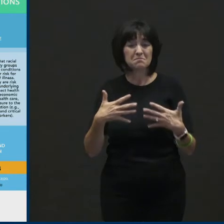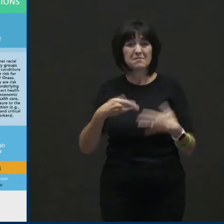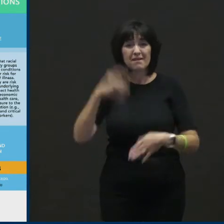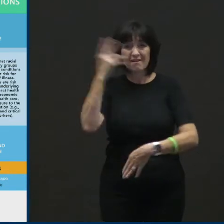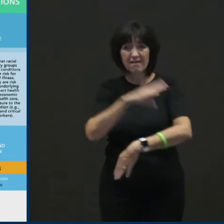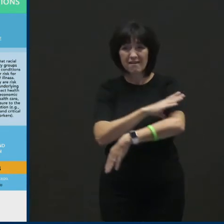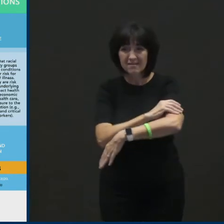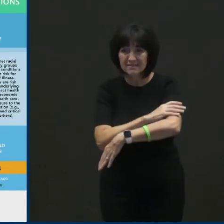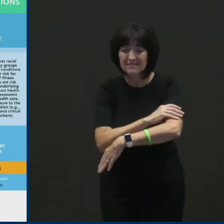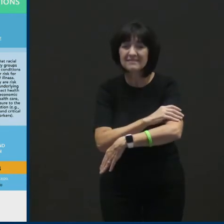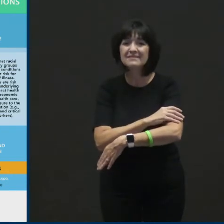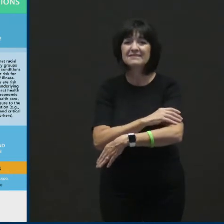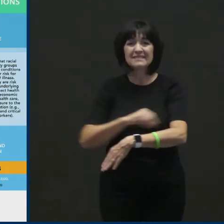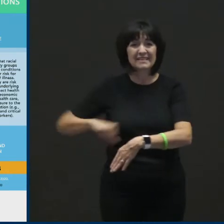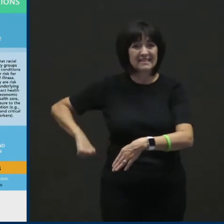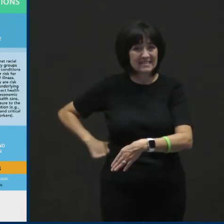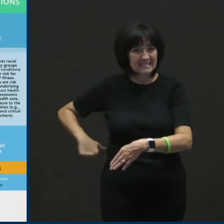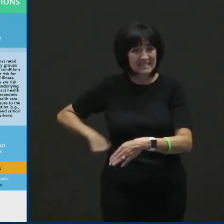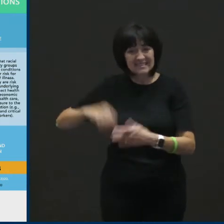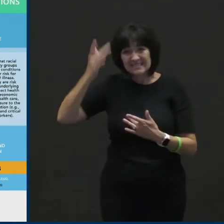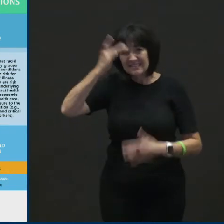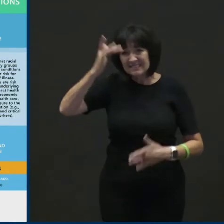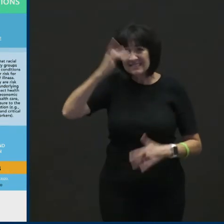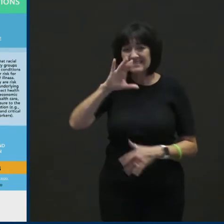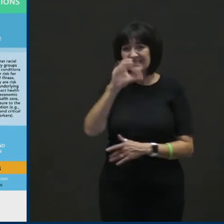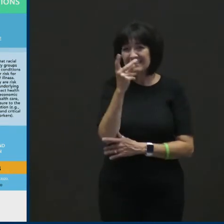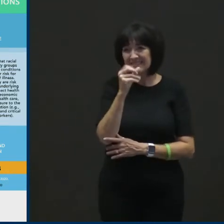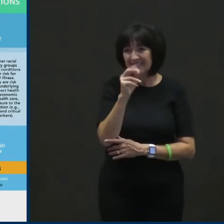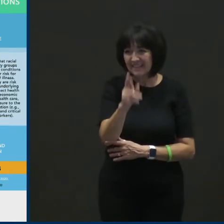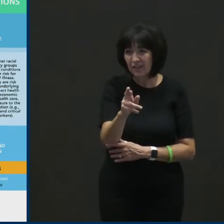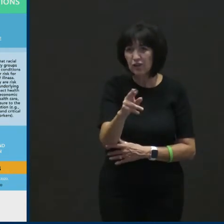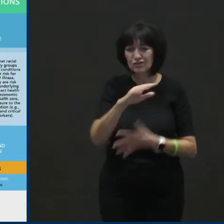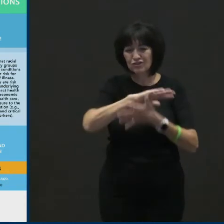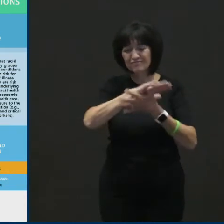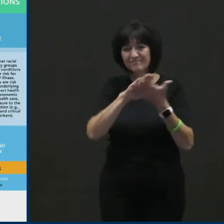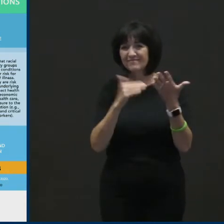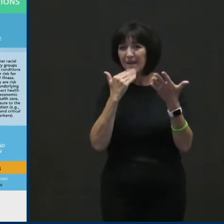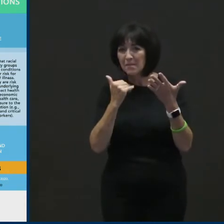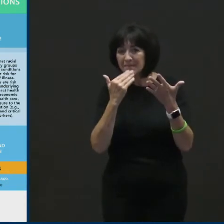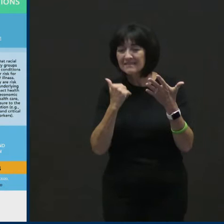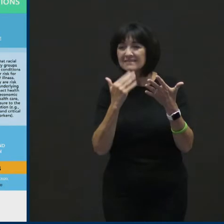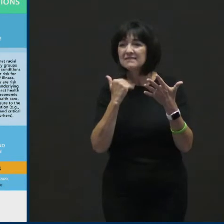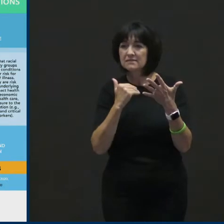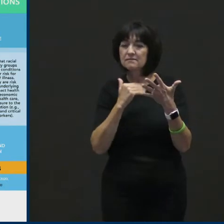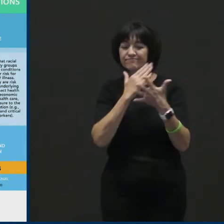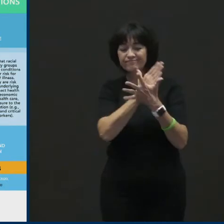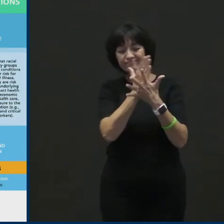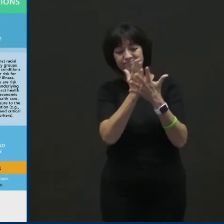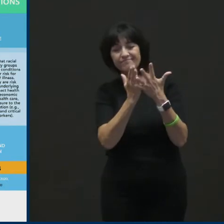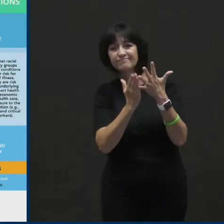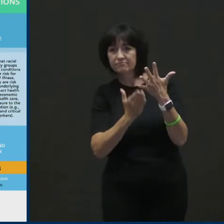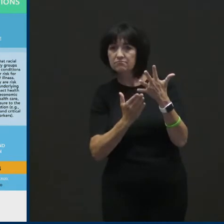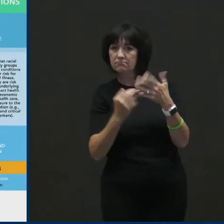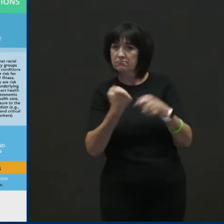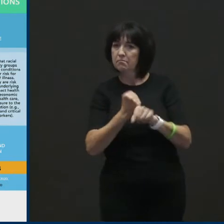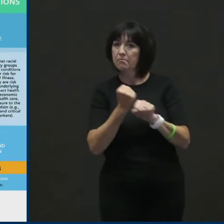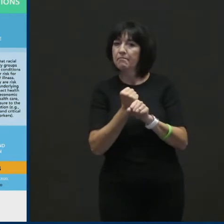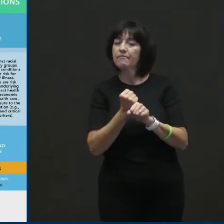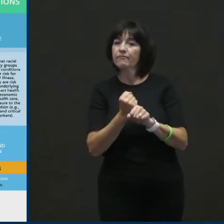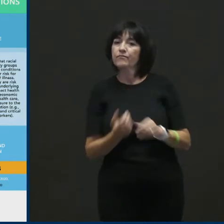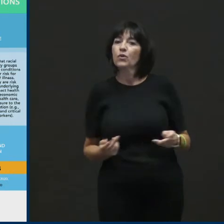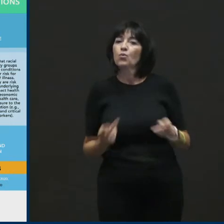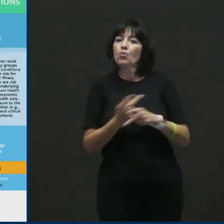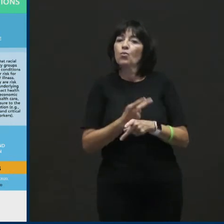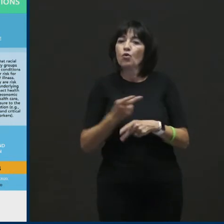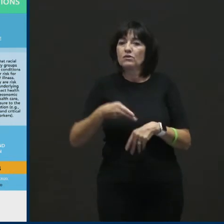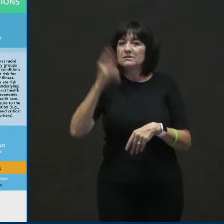kidney disease, cancer as well. And there are also some new studies that show if you control